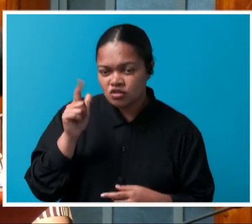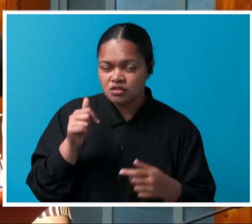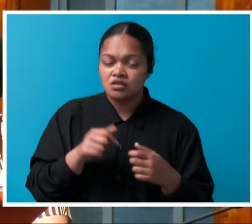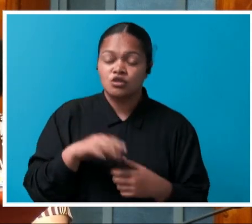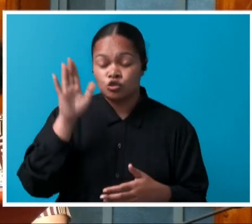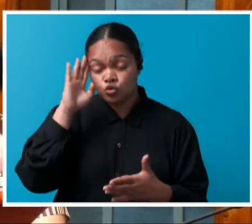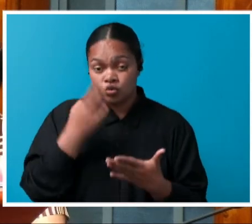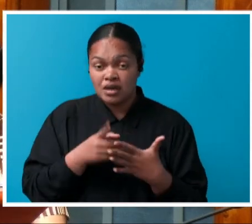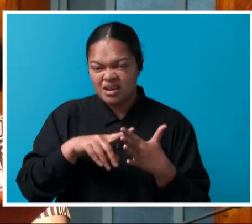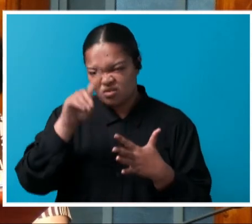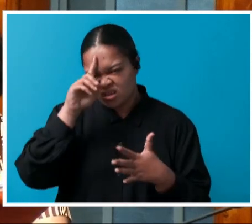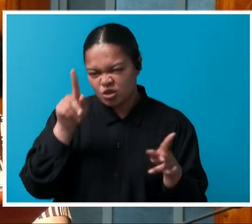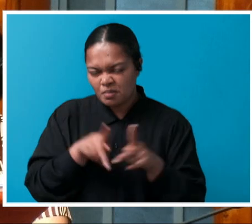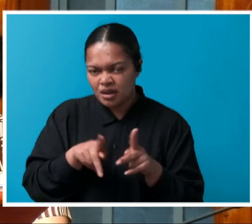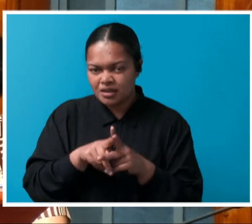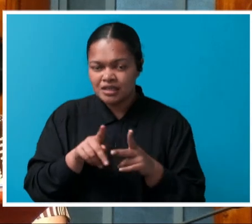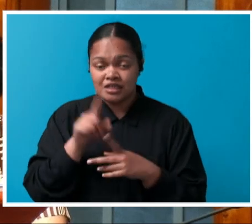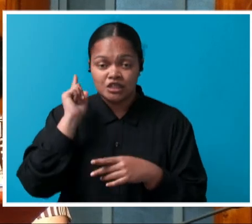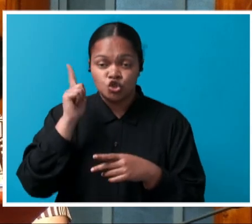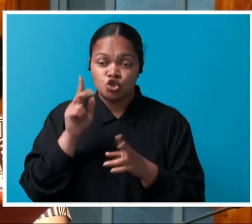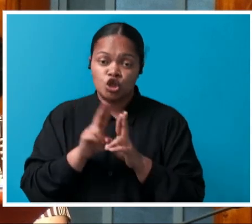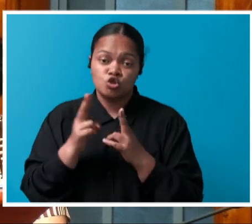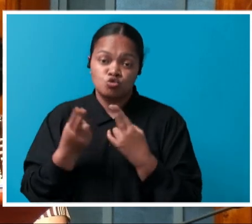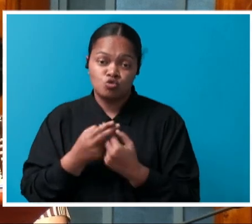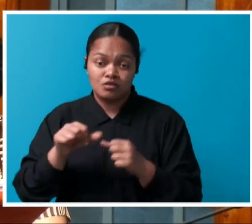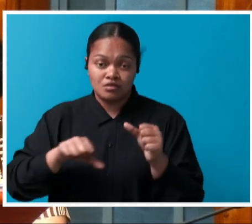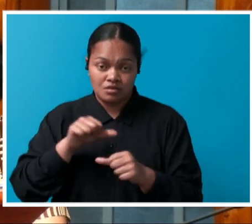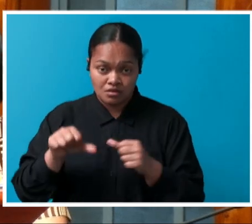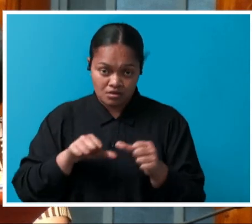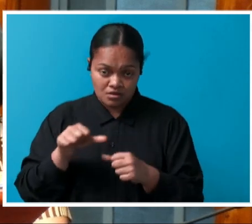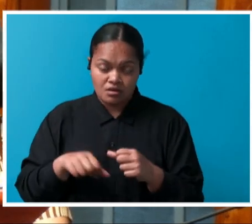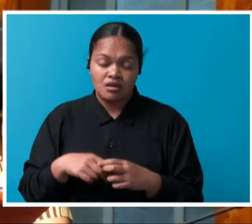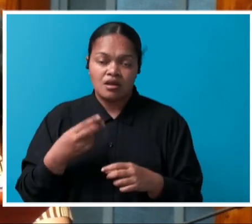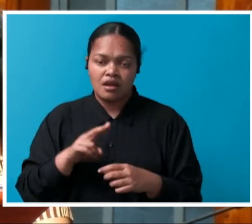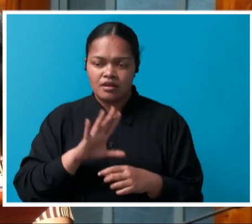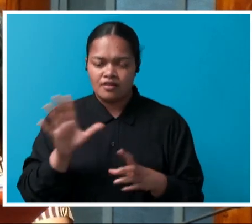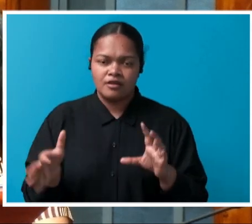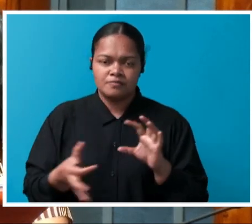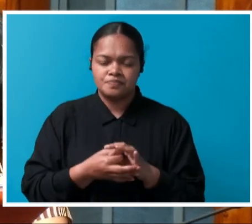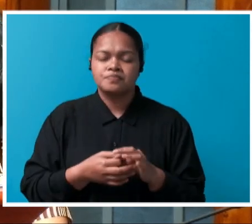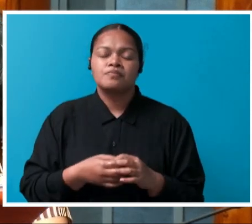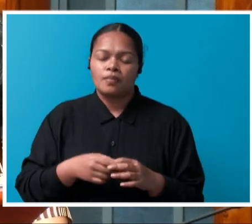students, education partners, teacher unions, and statutory bodies for their unwavering dedication and